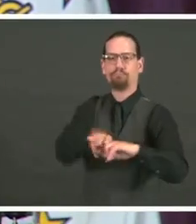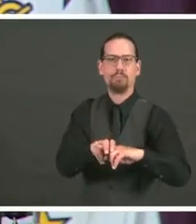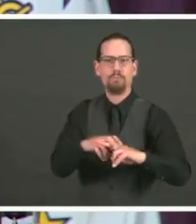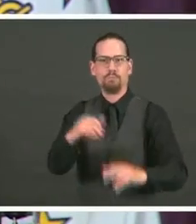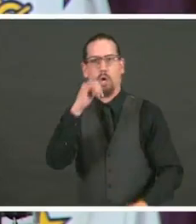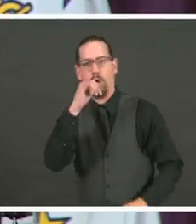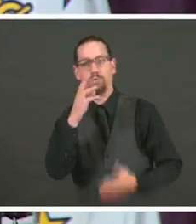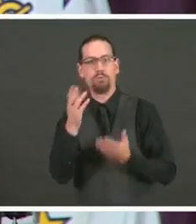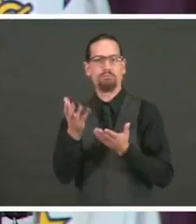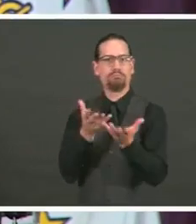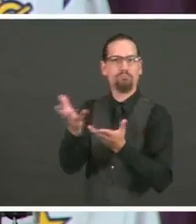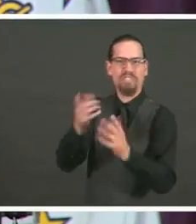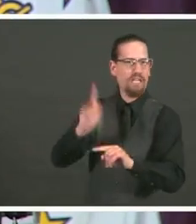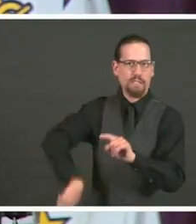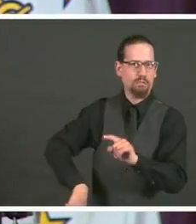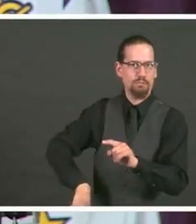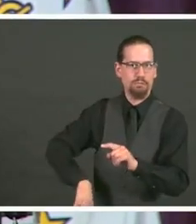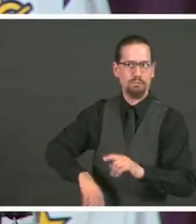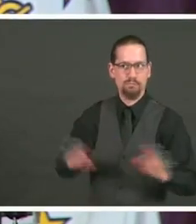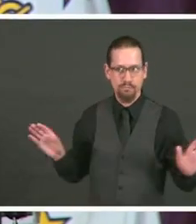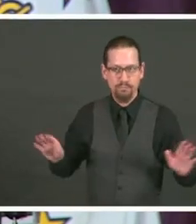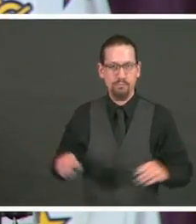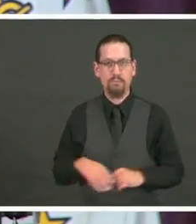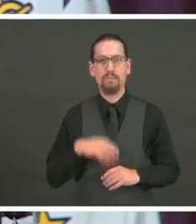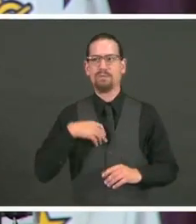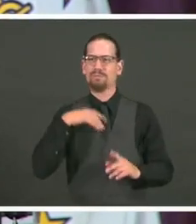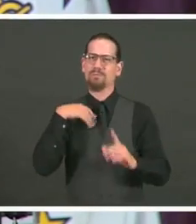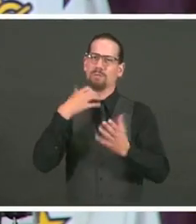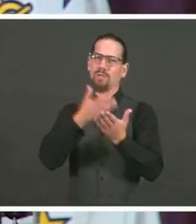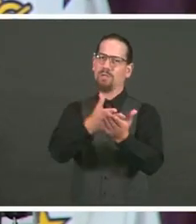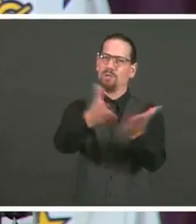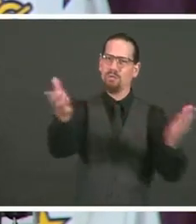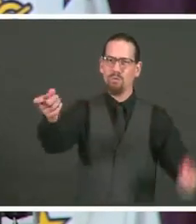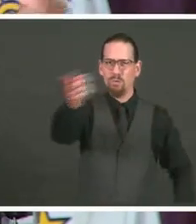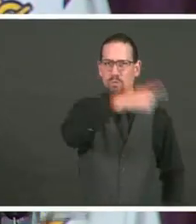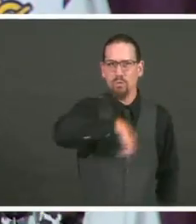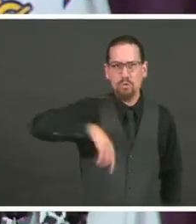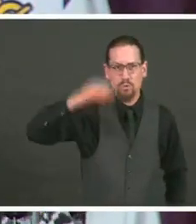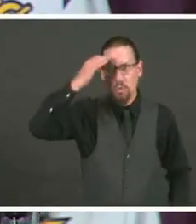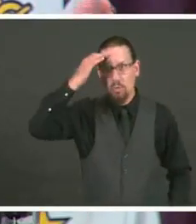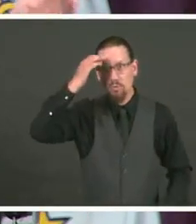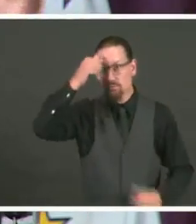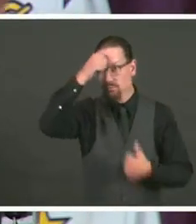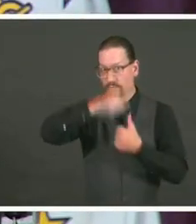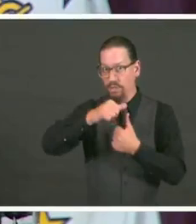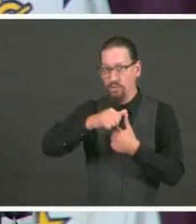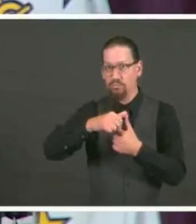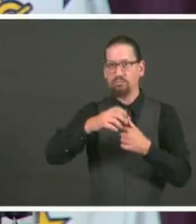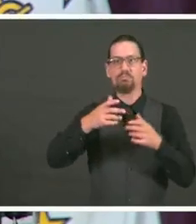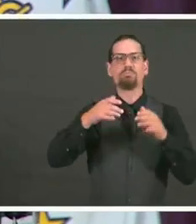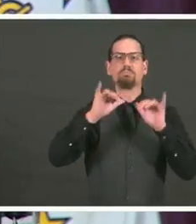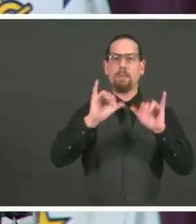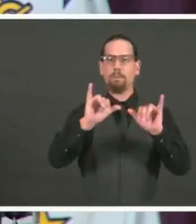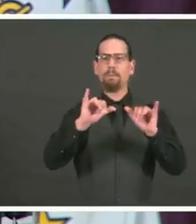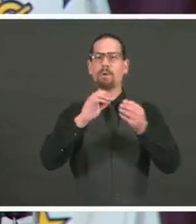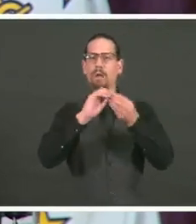remind everybody that the limit is 15. We went from 25 last week to 15. If you